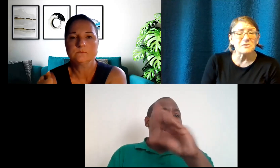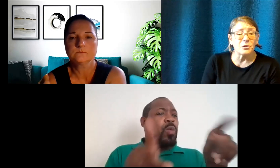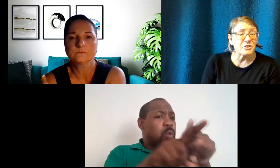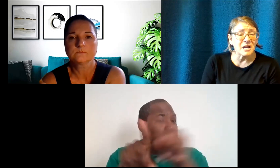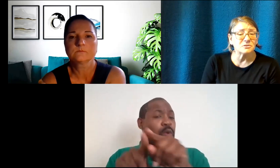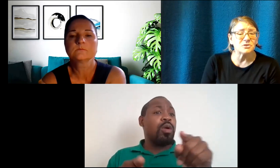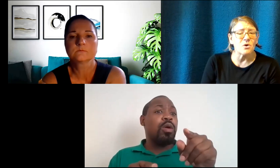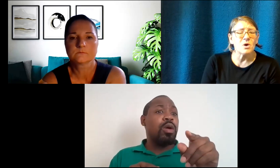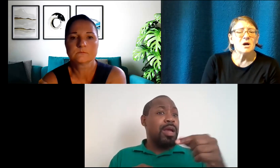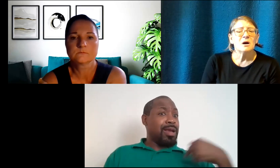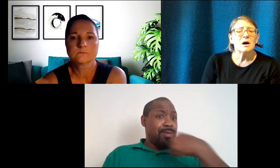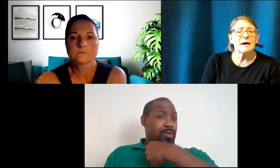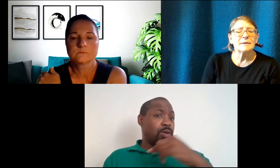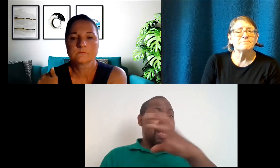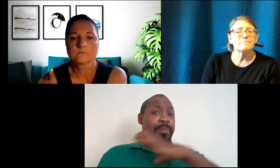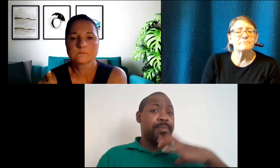be a wonderful thing. So,